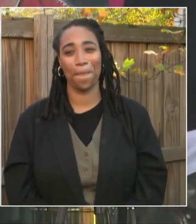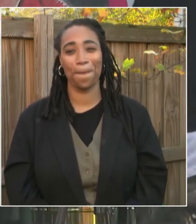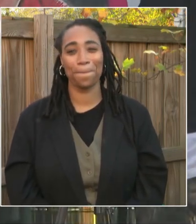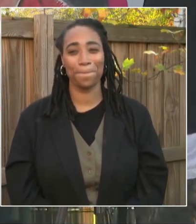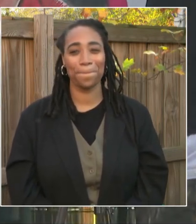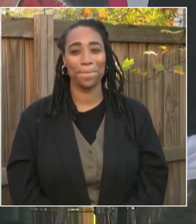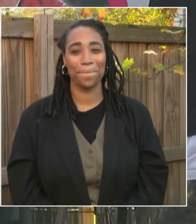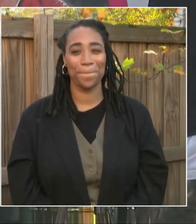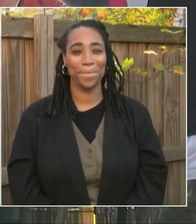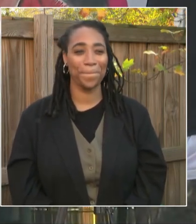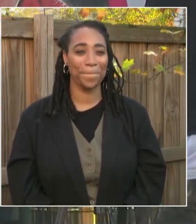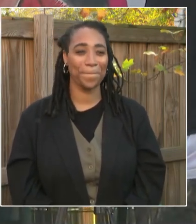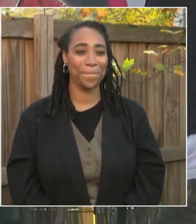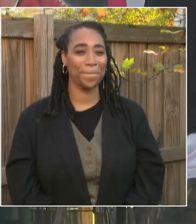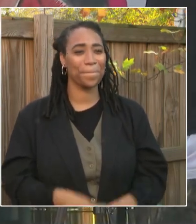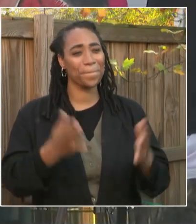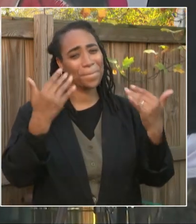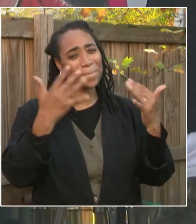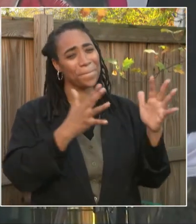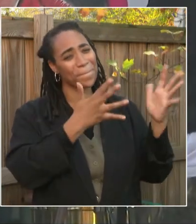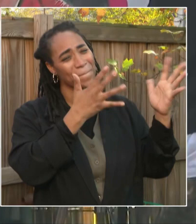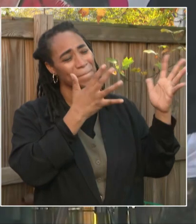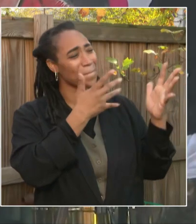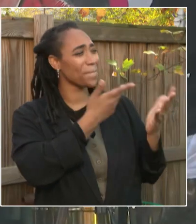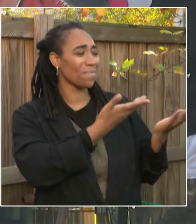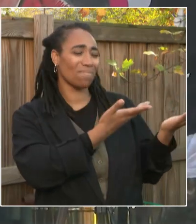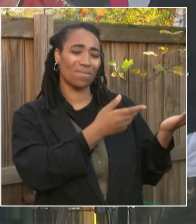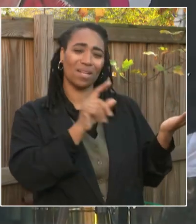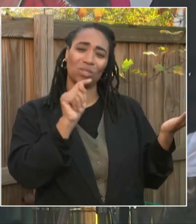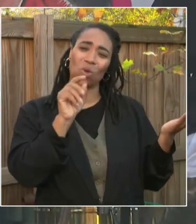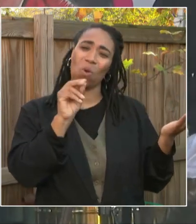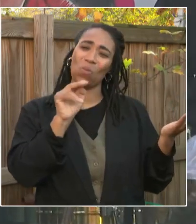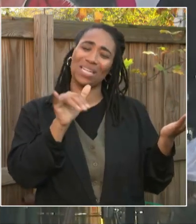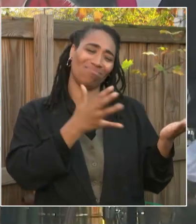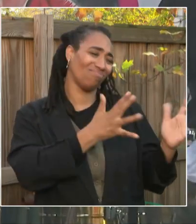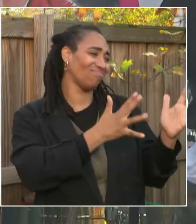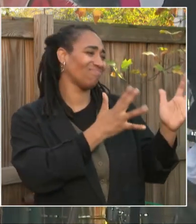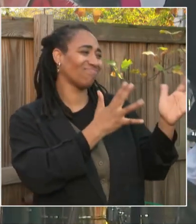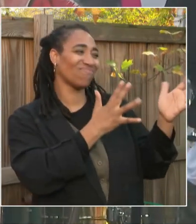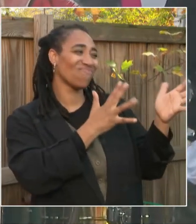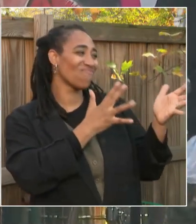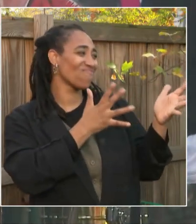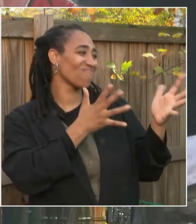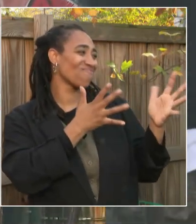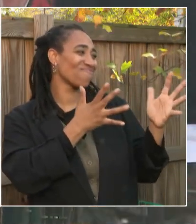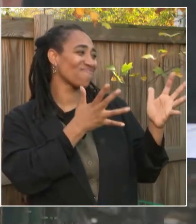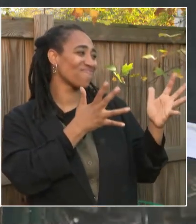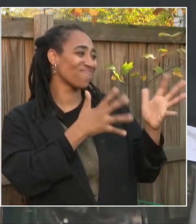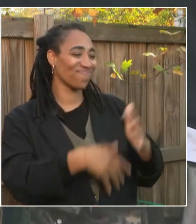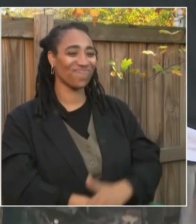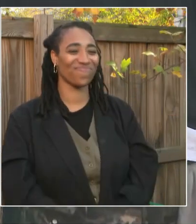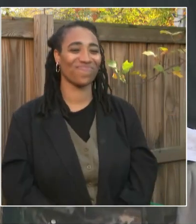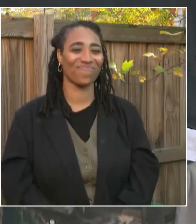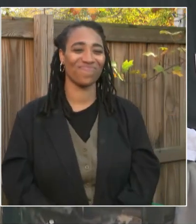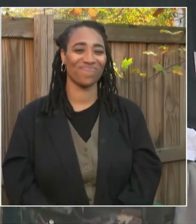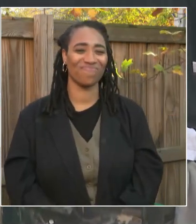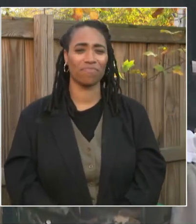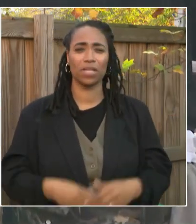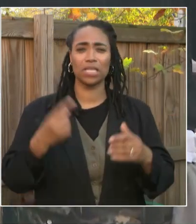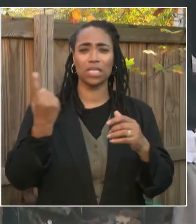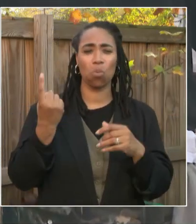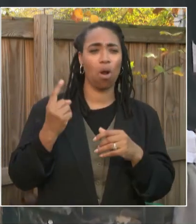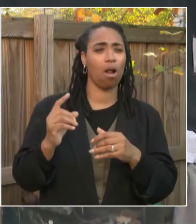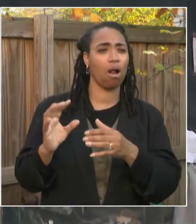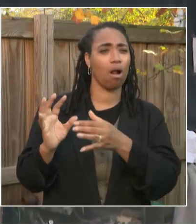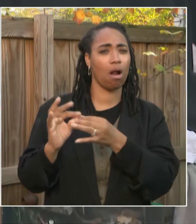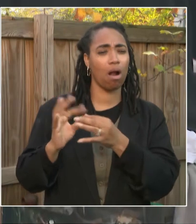Come on, y'all give it up, Big Tony. Somebody shall drop the bomb. Somebody say, "What you gonna do? Let's